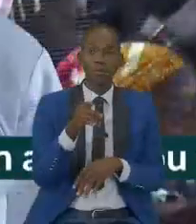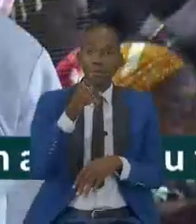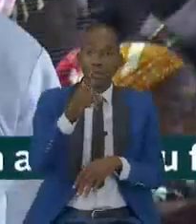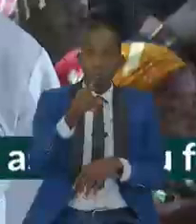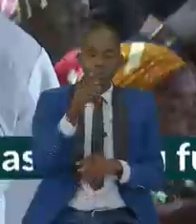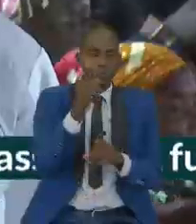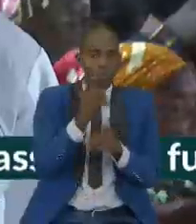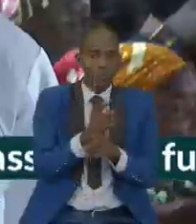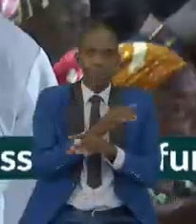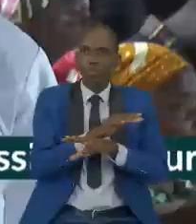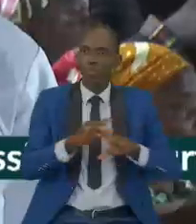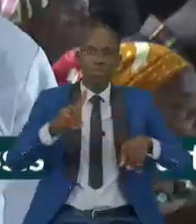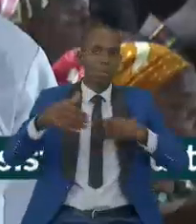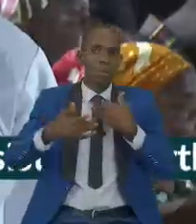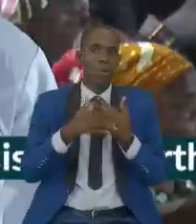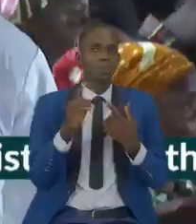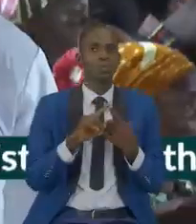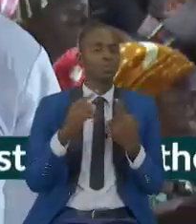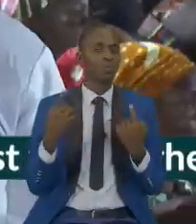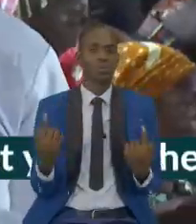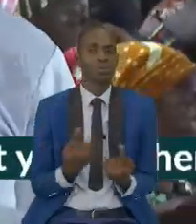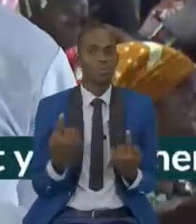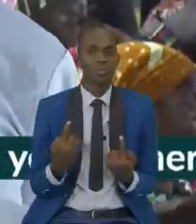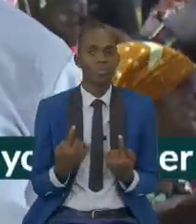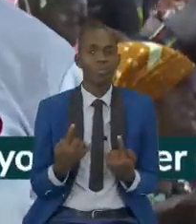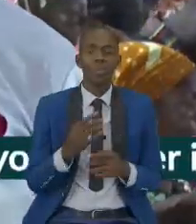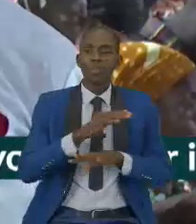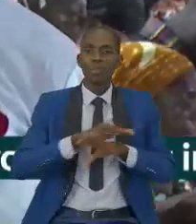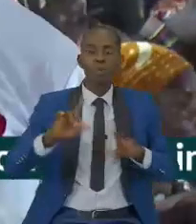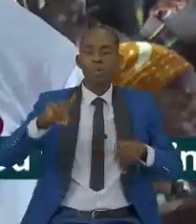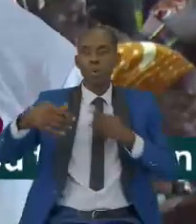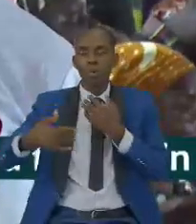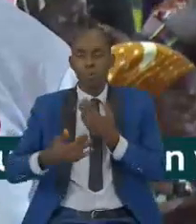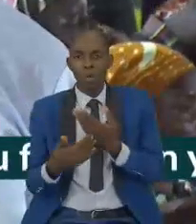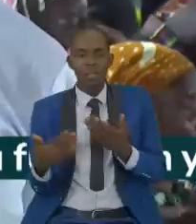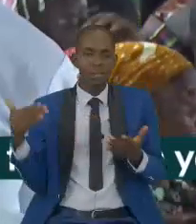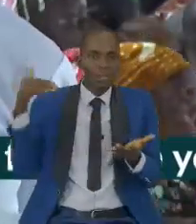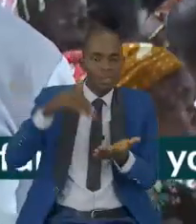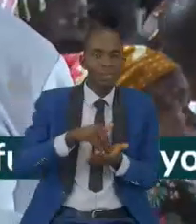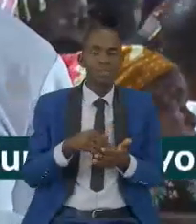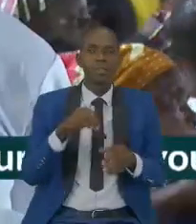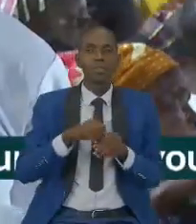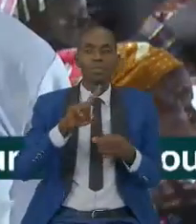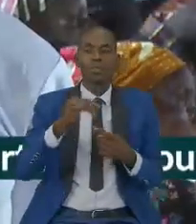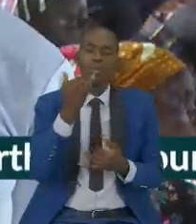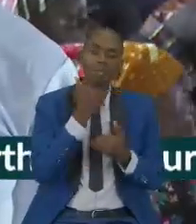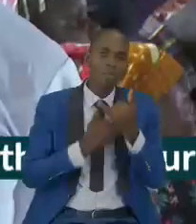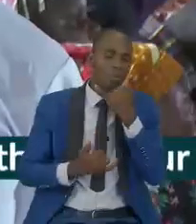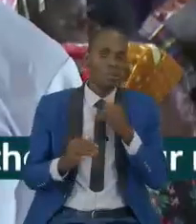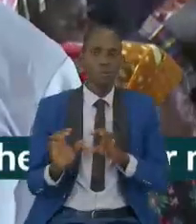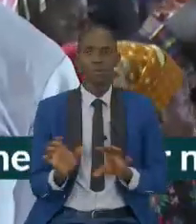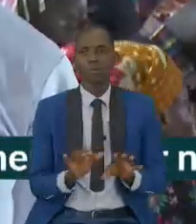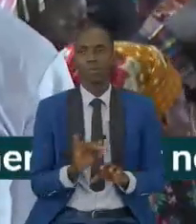Quick. Please give them your right name or the name you are known with in your